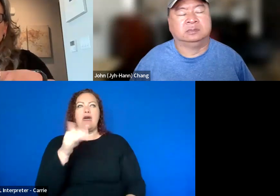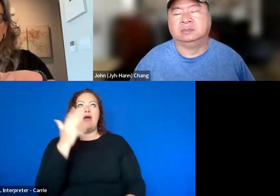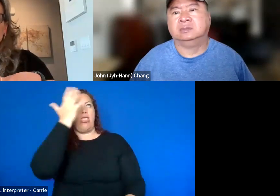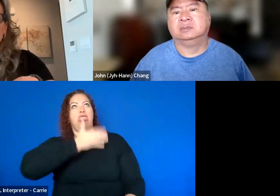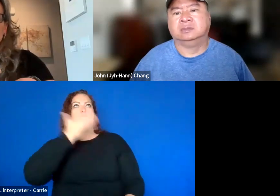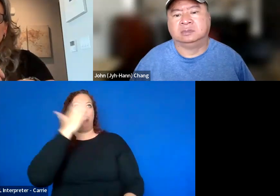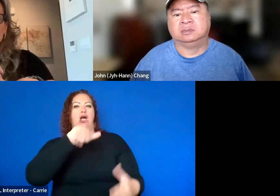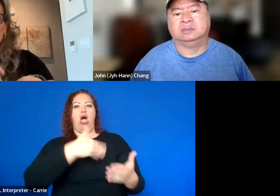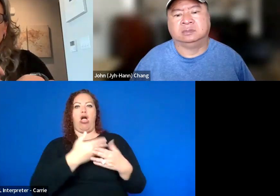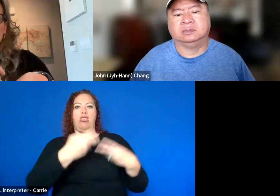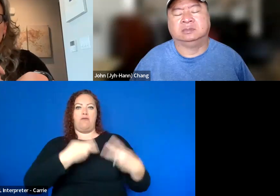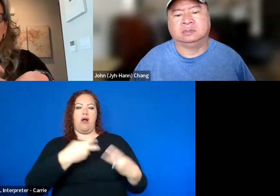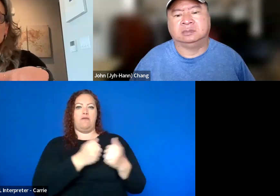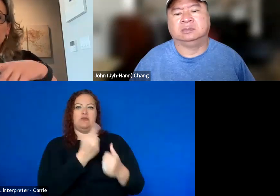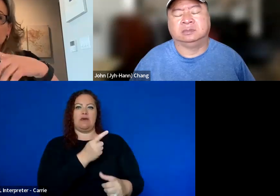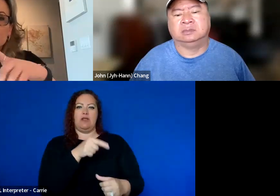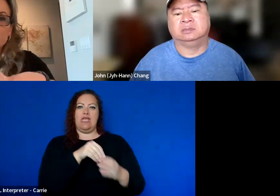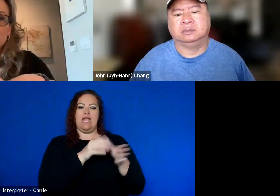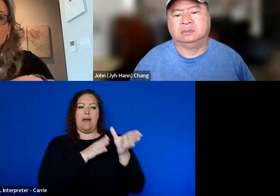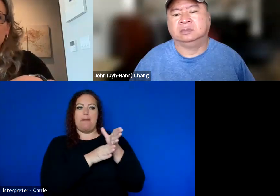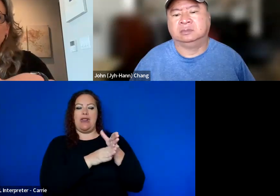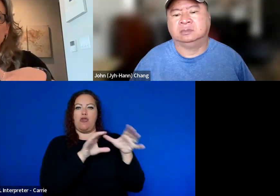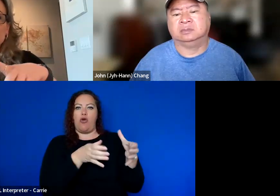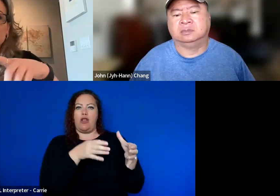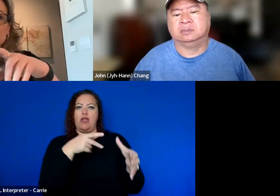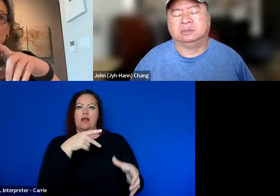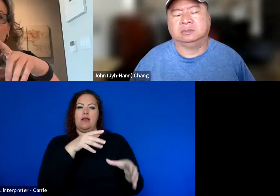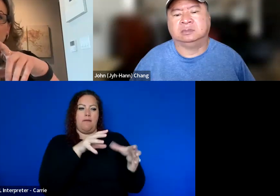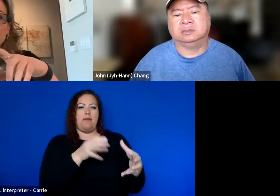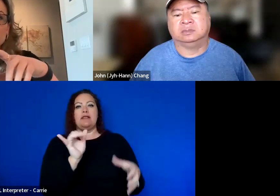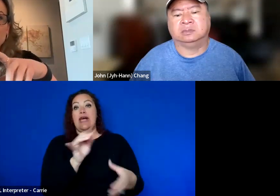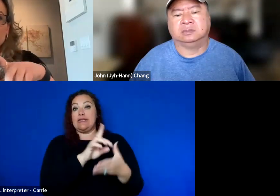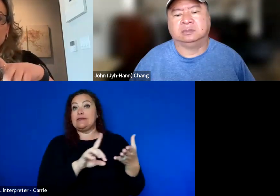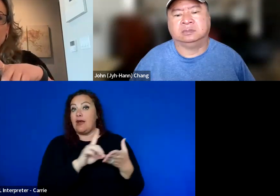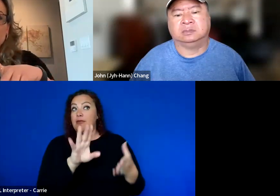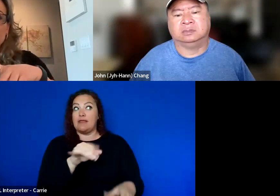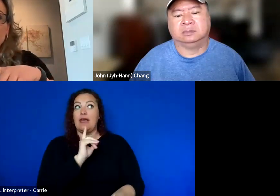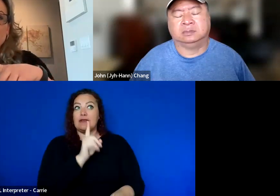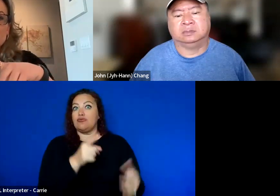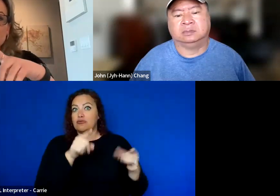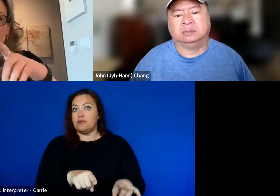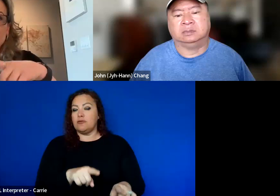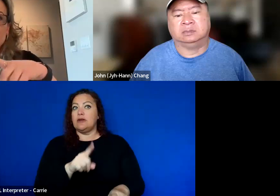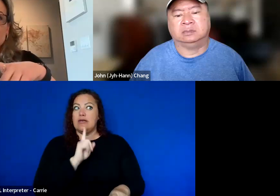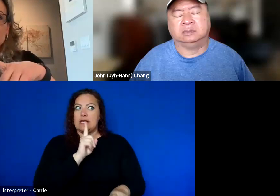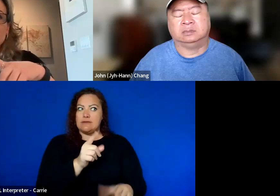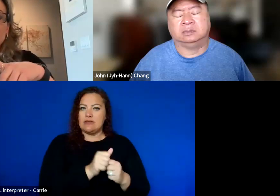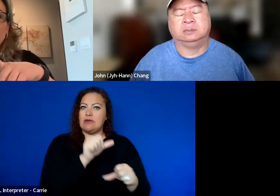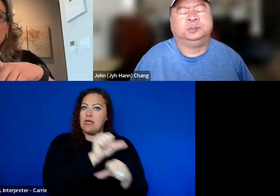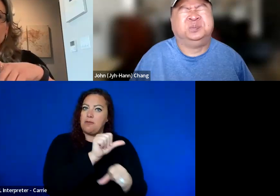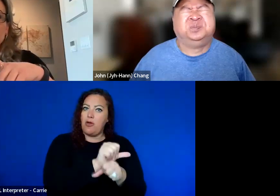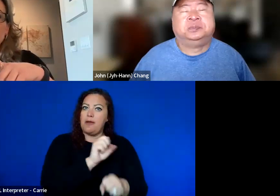in being in a minority population, like discrimination. That's real, especially in employment or